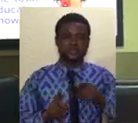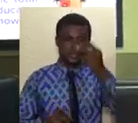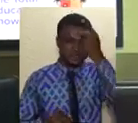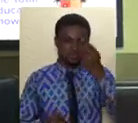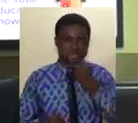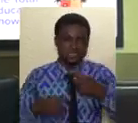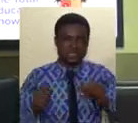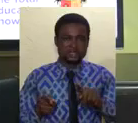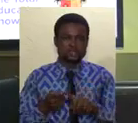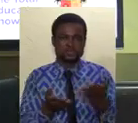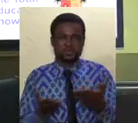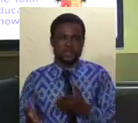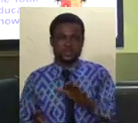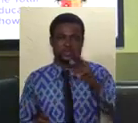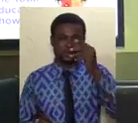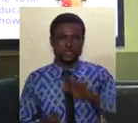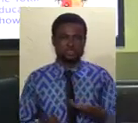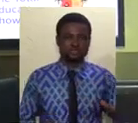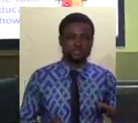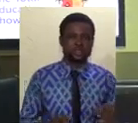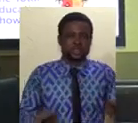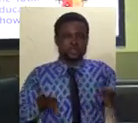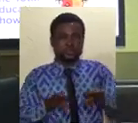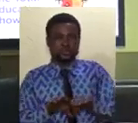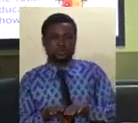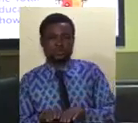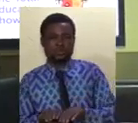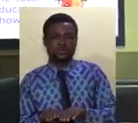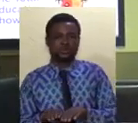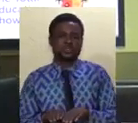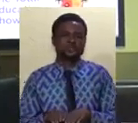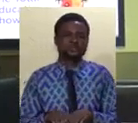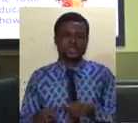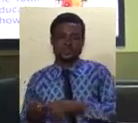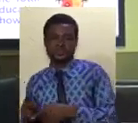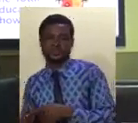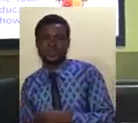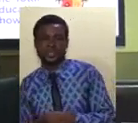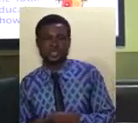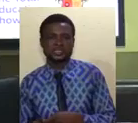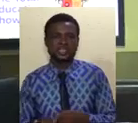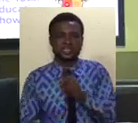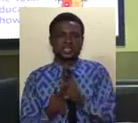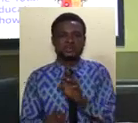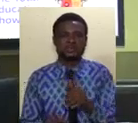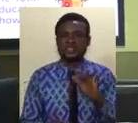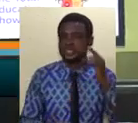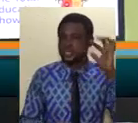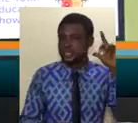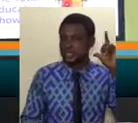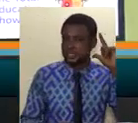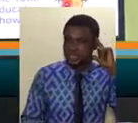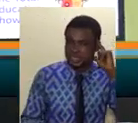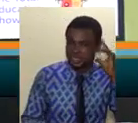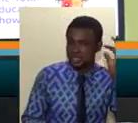to you. Yes, not in a harsh way, but parents, try to bring your children close. Be observant. Community